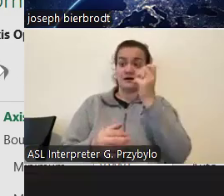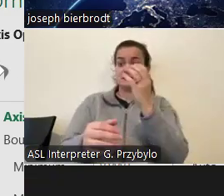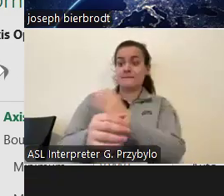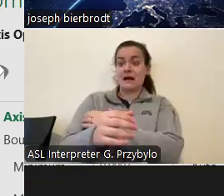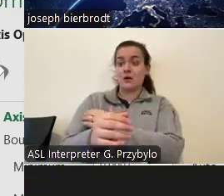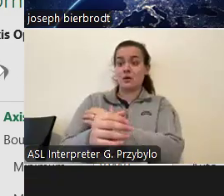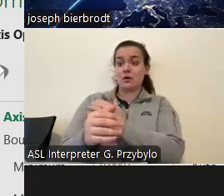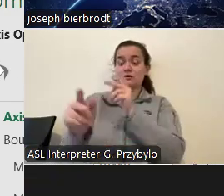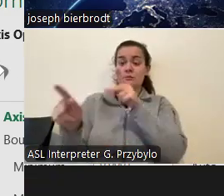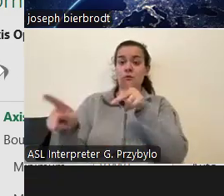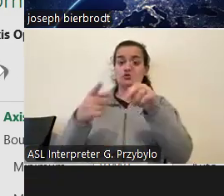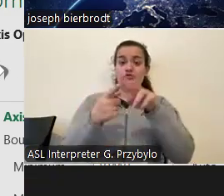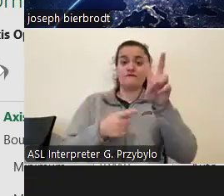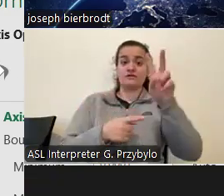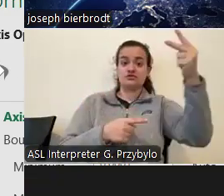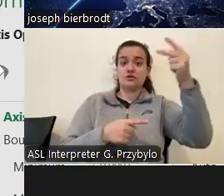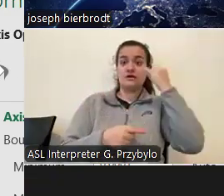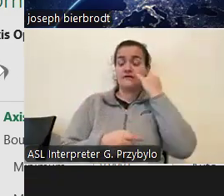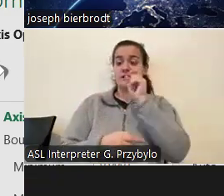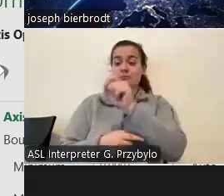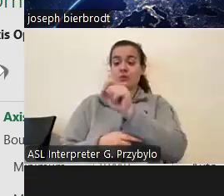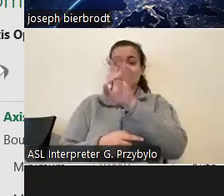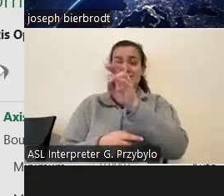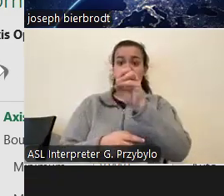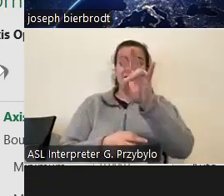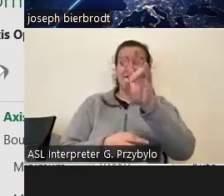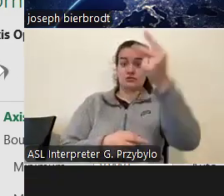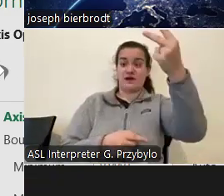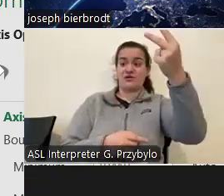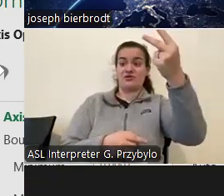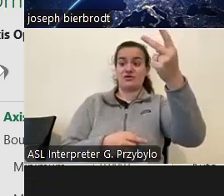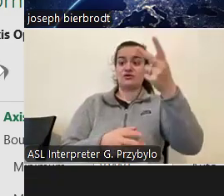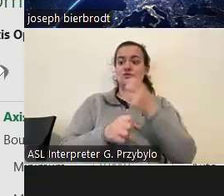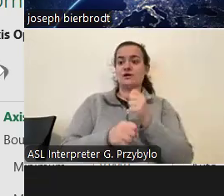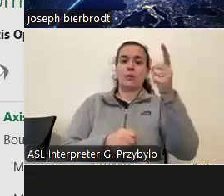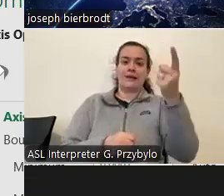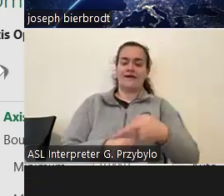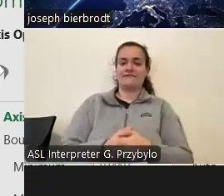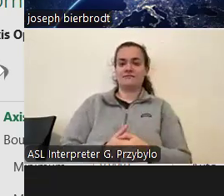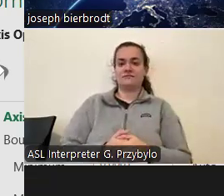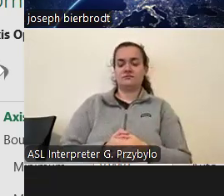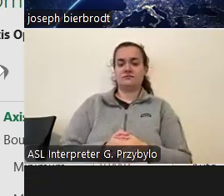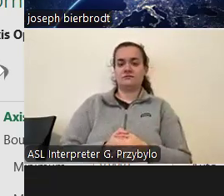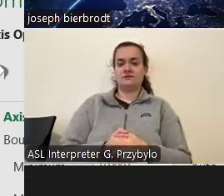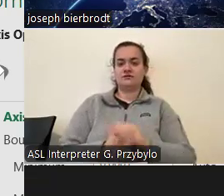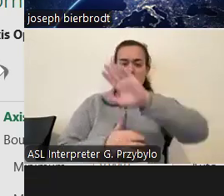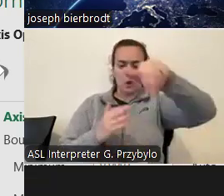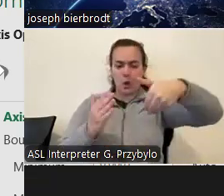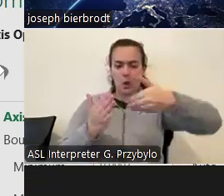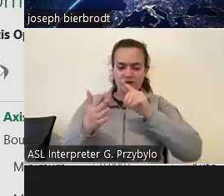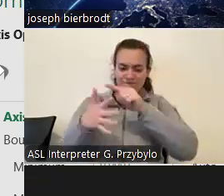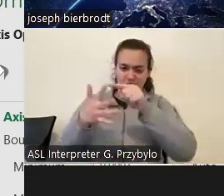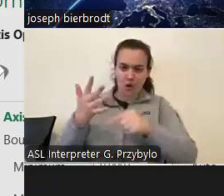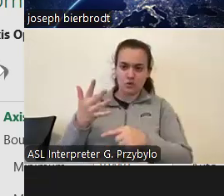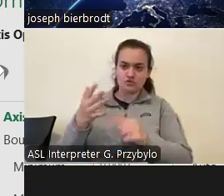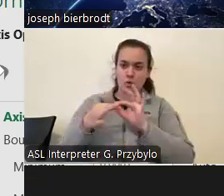voltage squared, if you take 0.707 and square it, you get 1/2. And so all those points correspond to